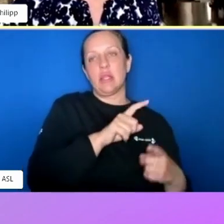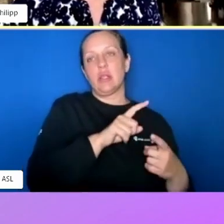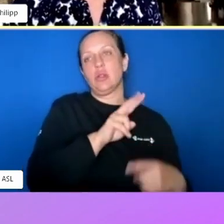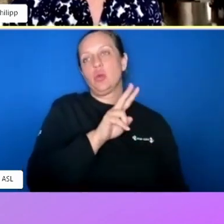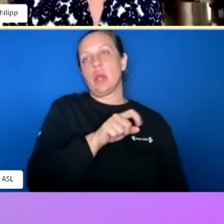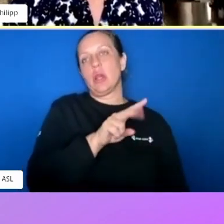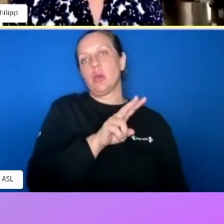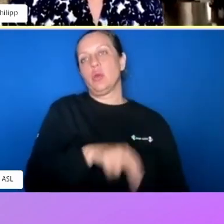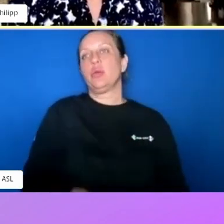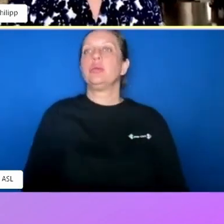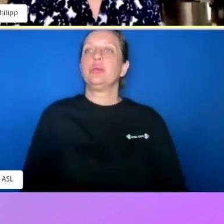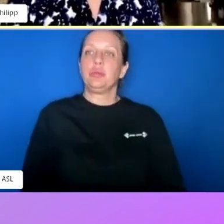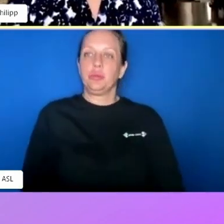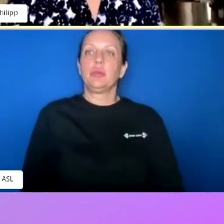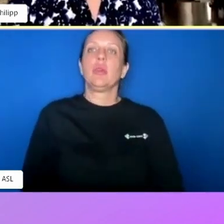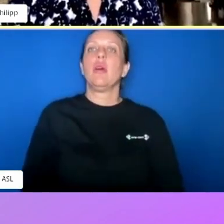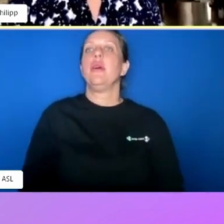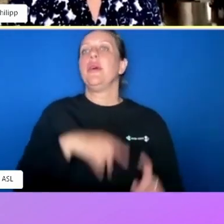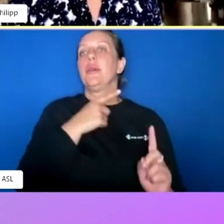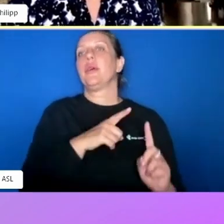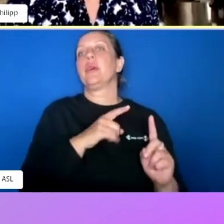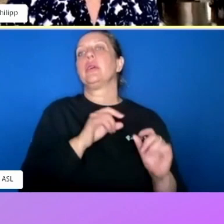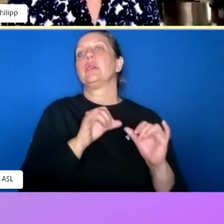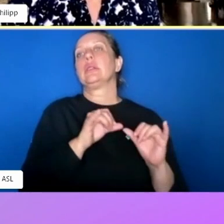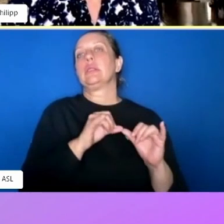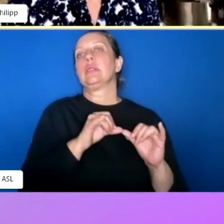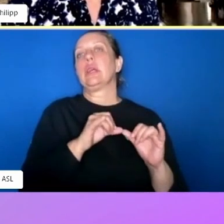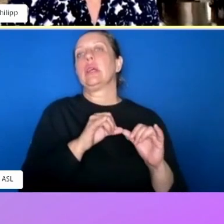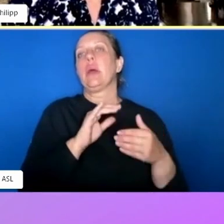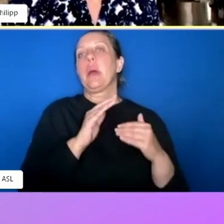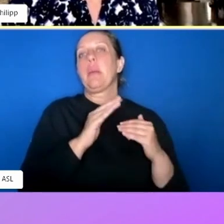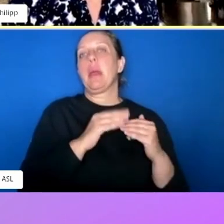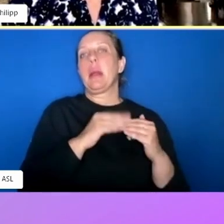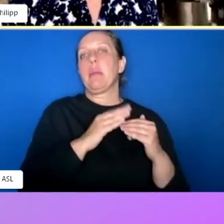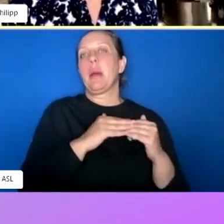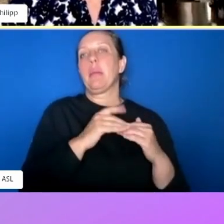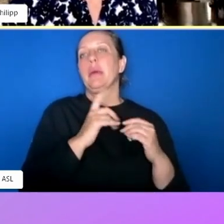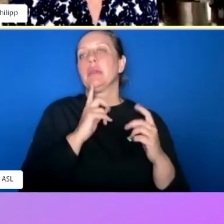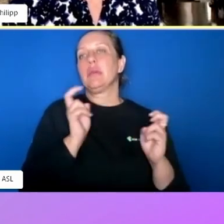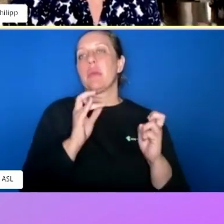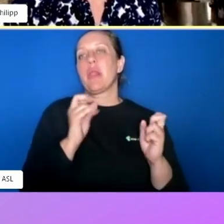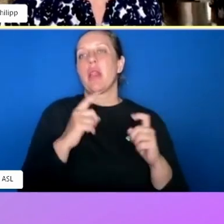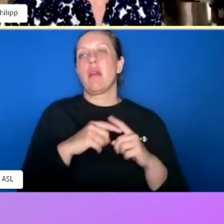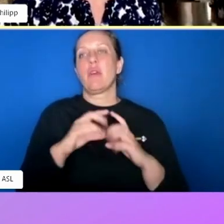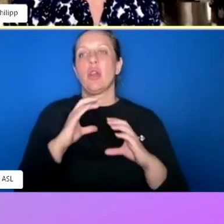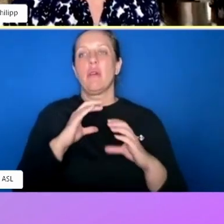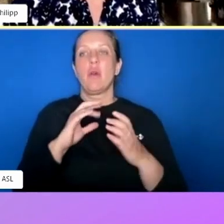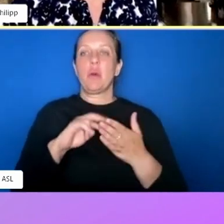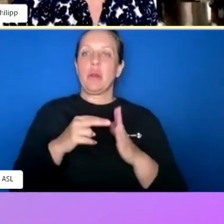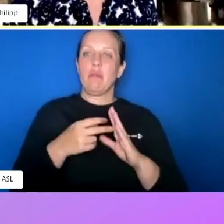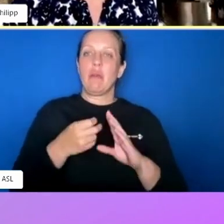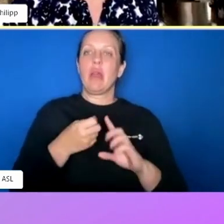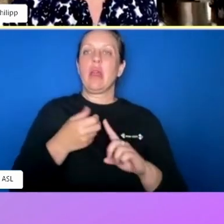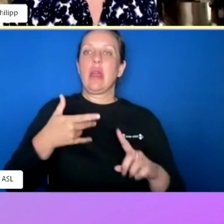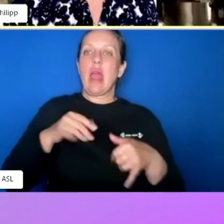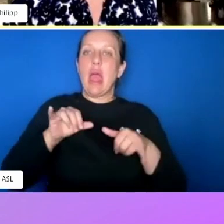2.2. Target size minimum has also been the subject of a lot of complicated conversation around defining and